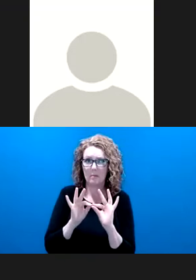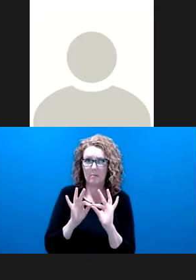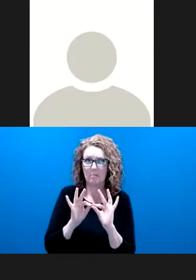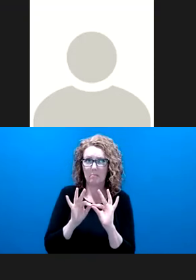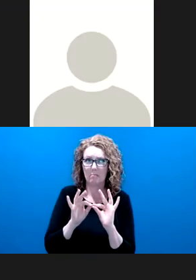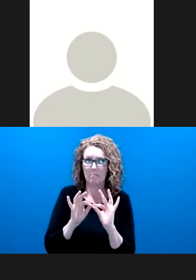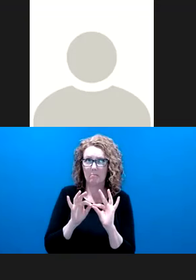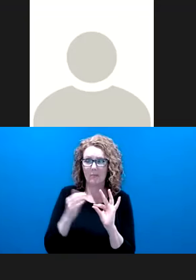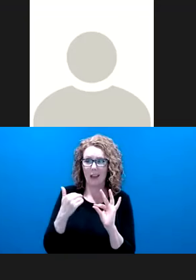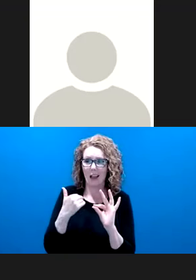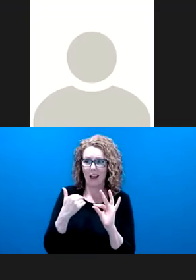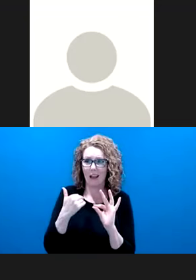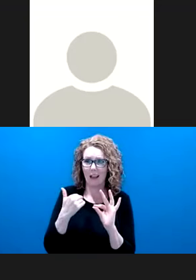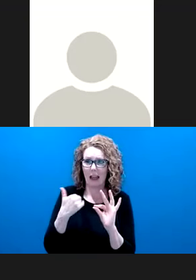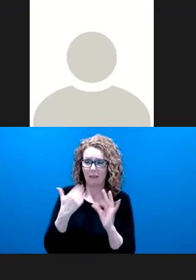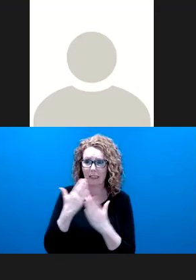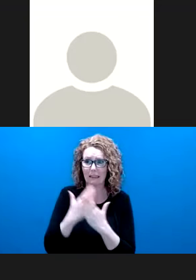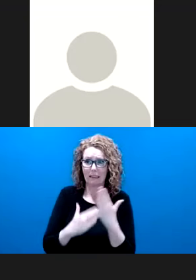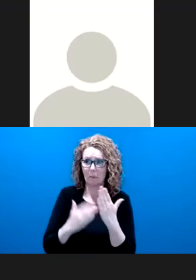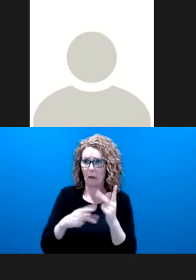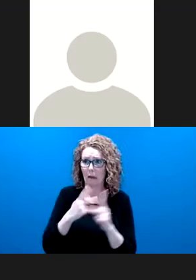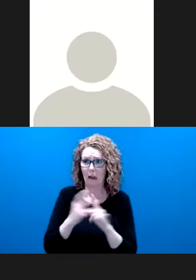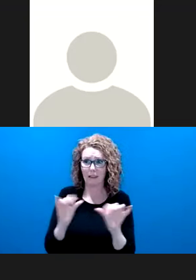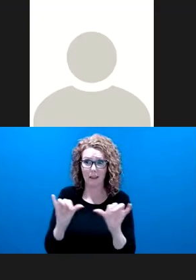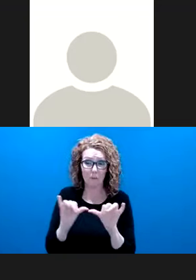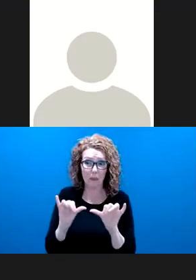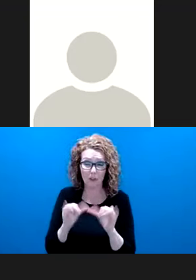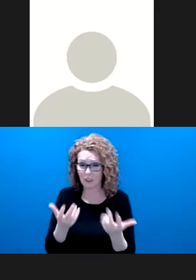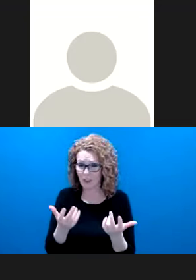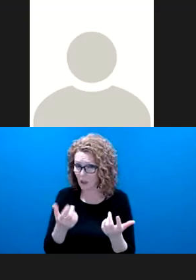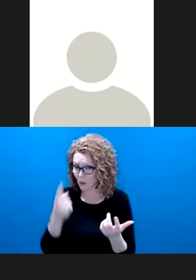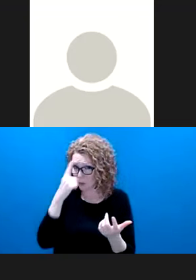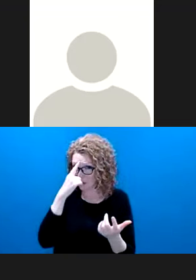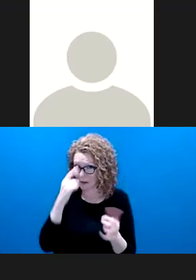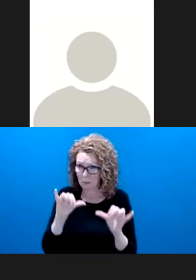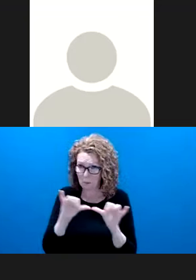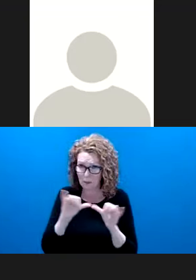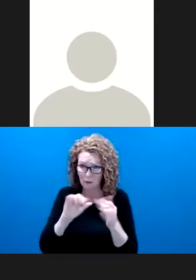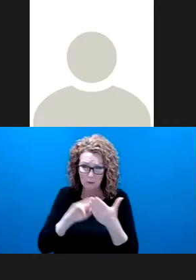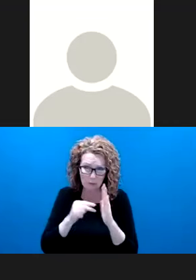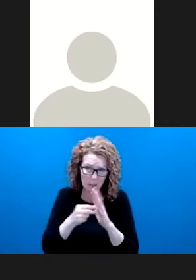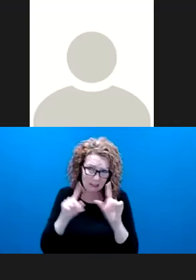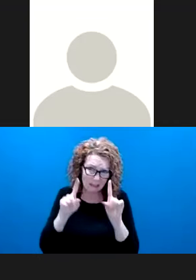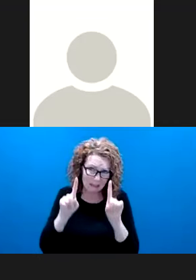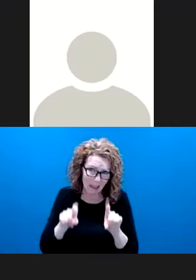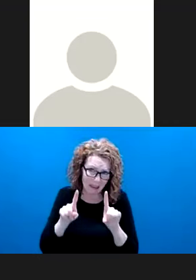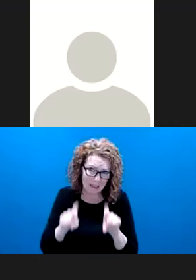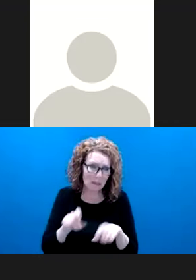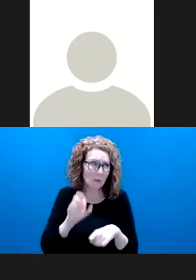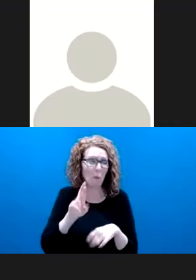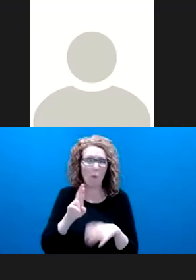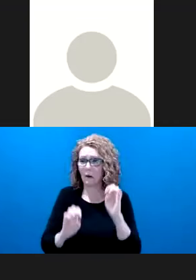measure. And I don't know if measure would include like a test or some other type of evaluation